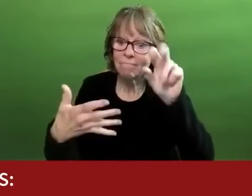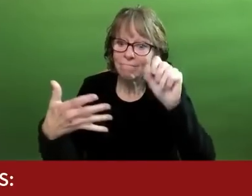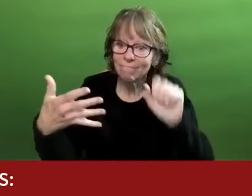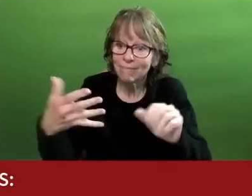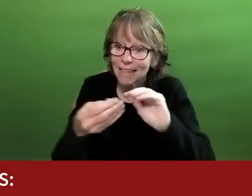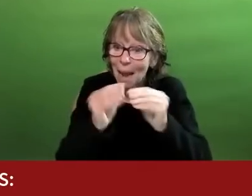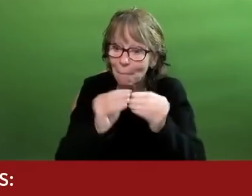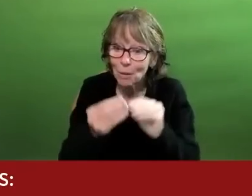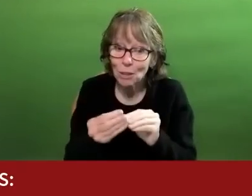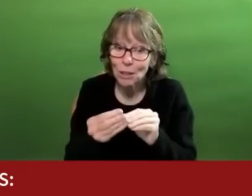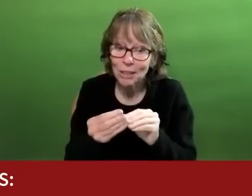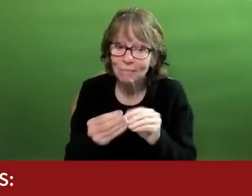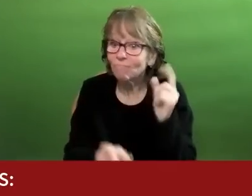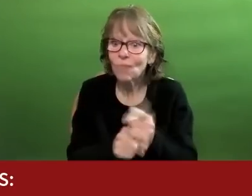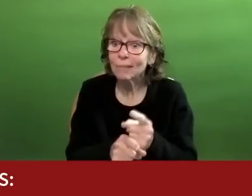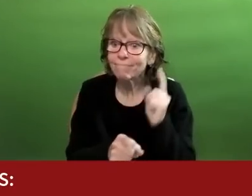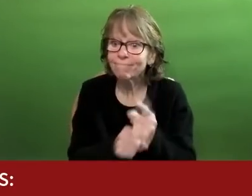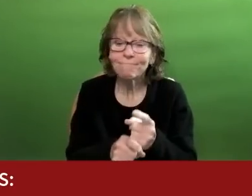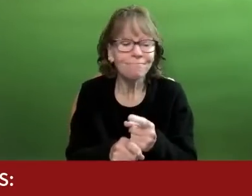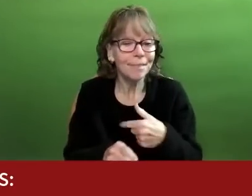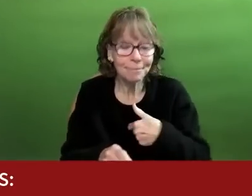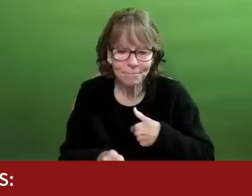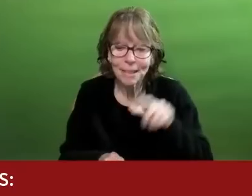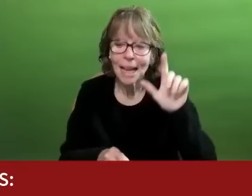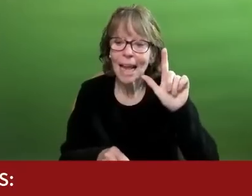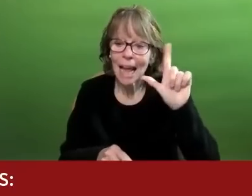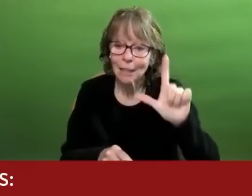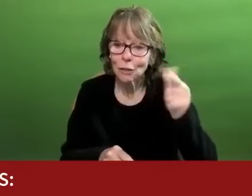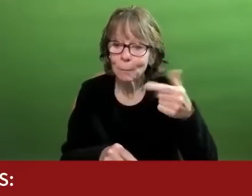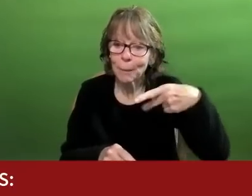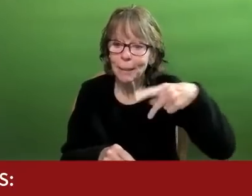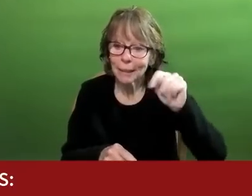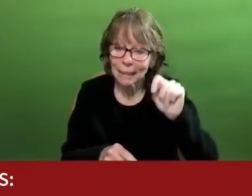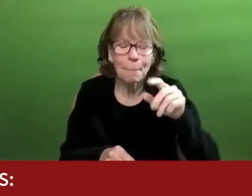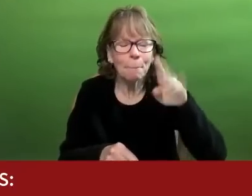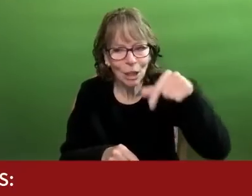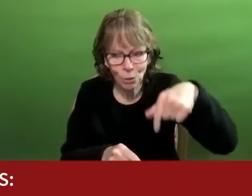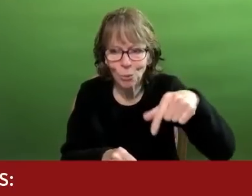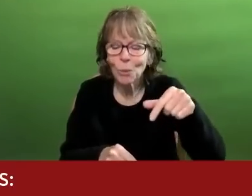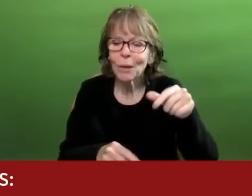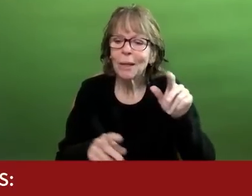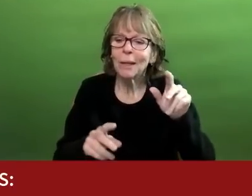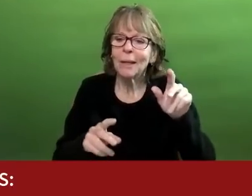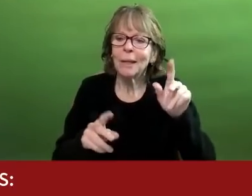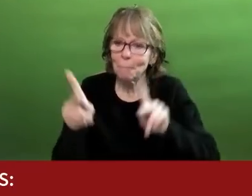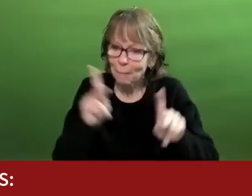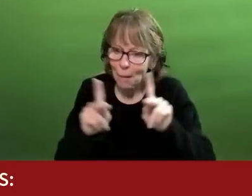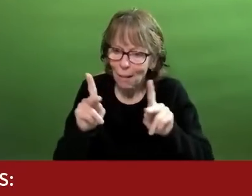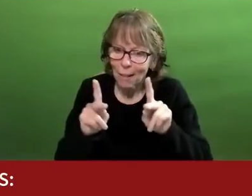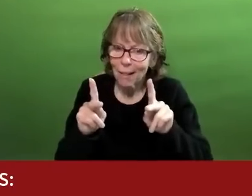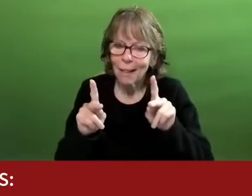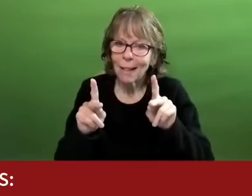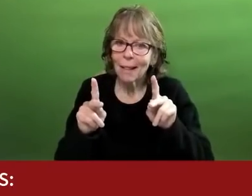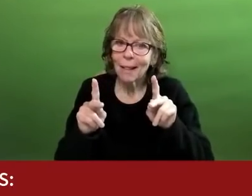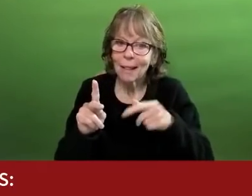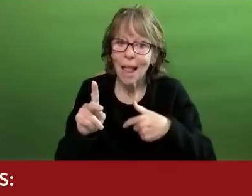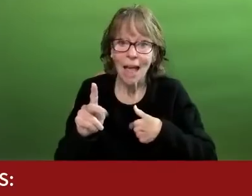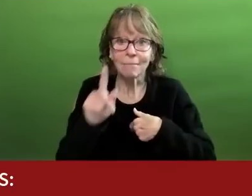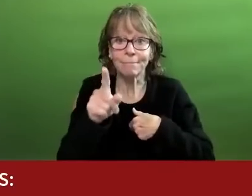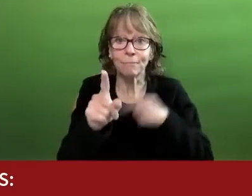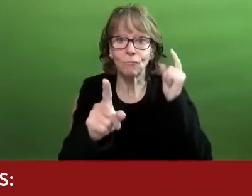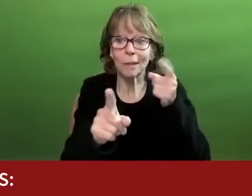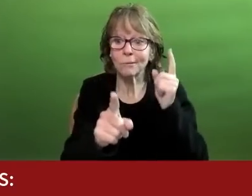many LGBTQ plus people with disabilities. And I hope my story puts a face on some of those